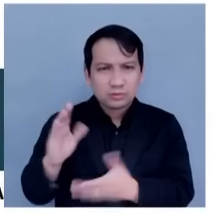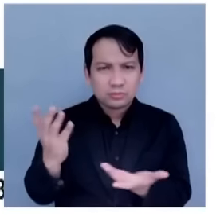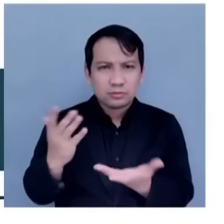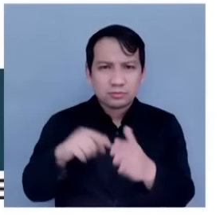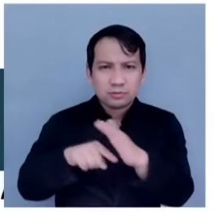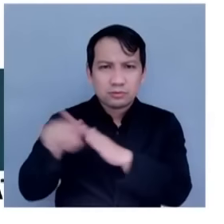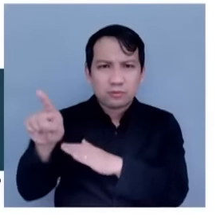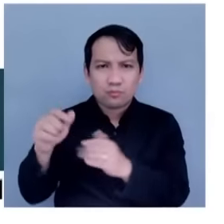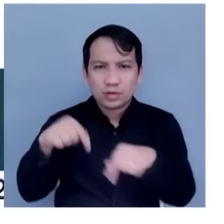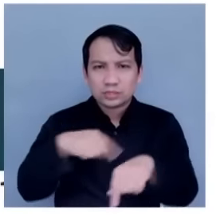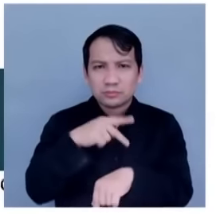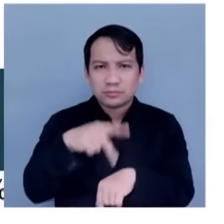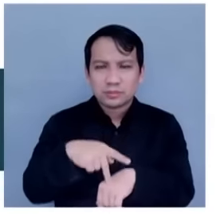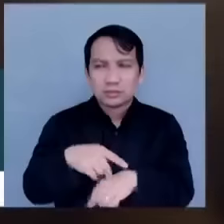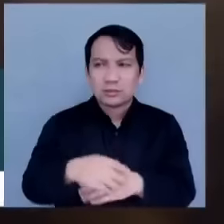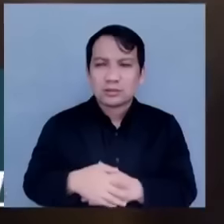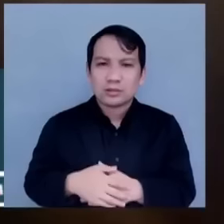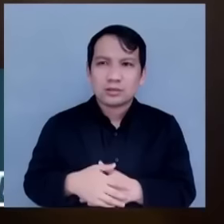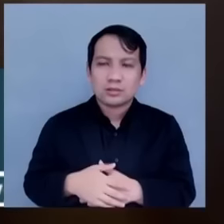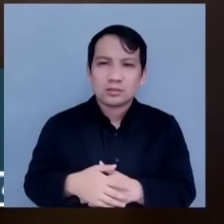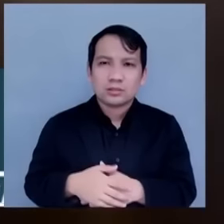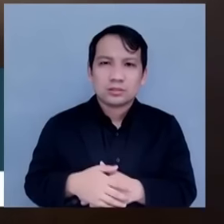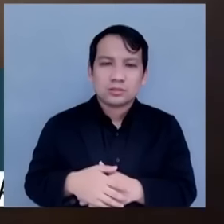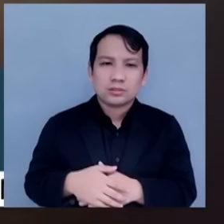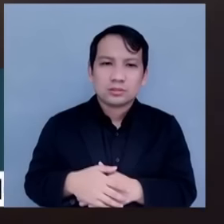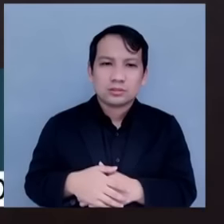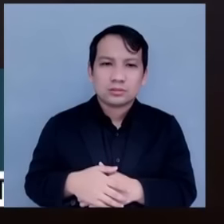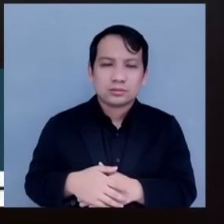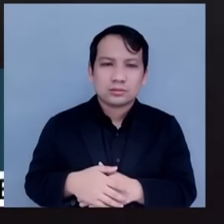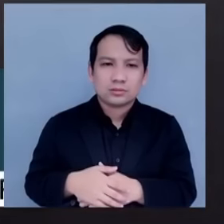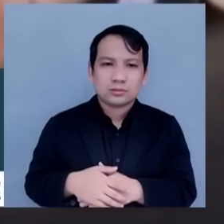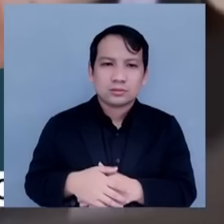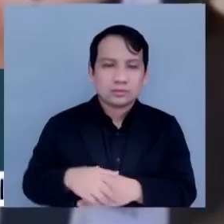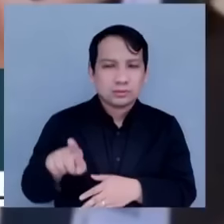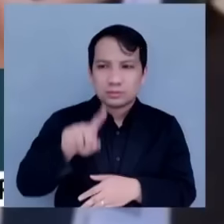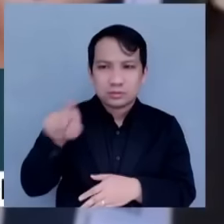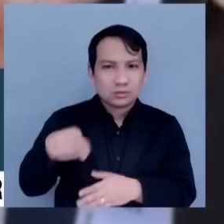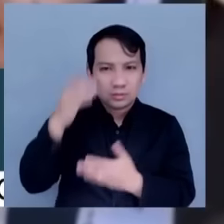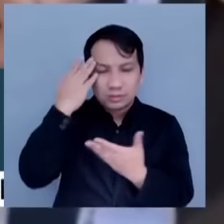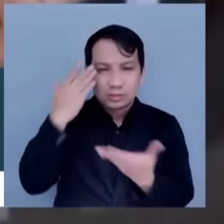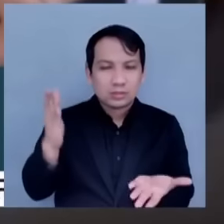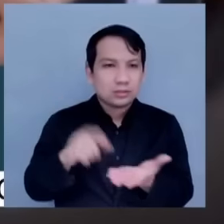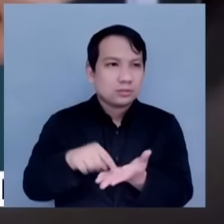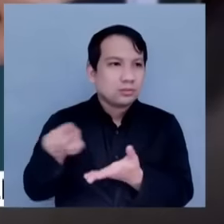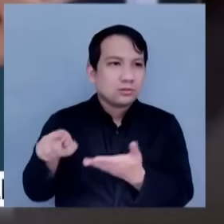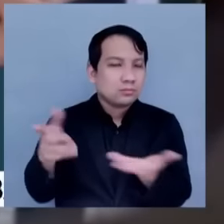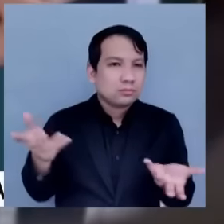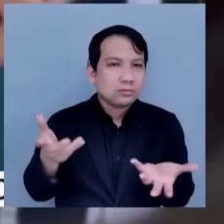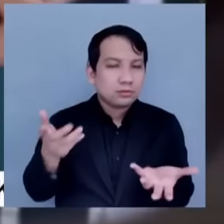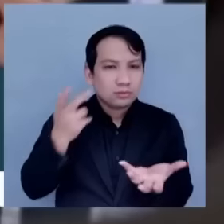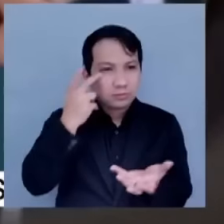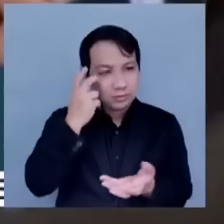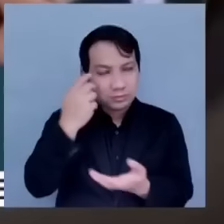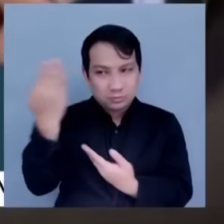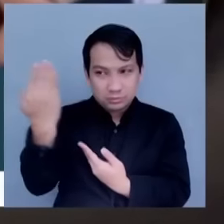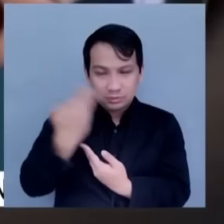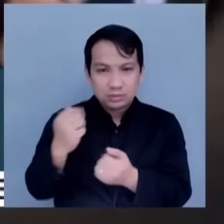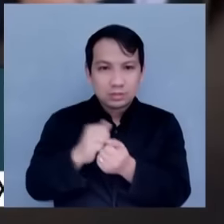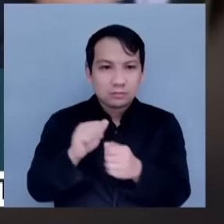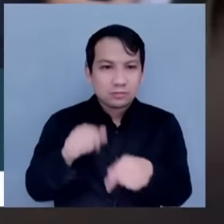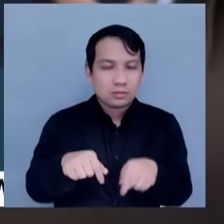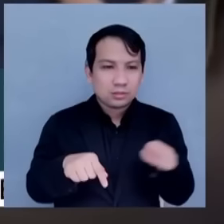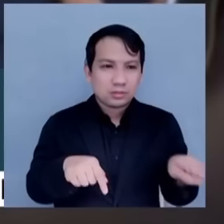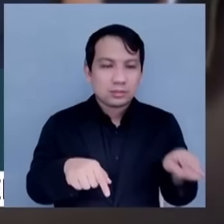longer here? Actually, from her, I never knew from her directly, only from